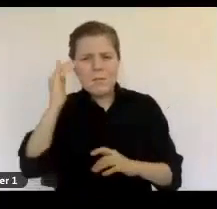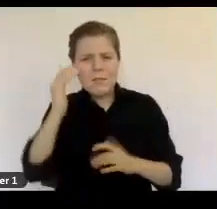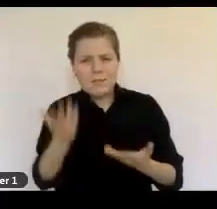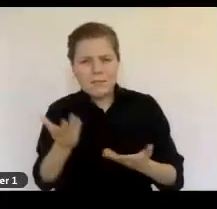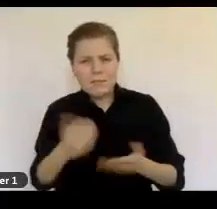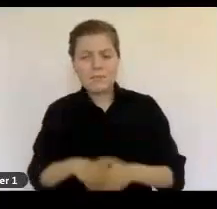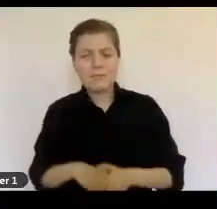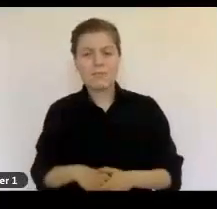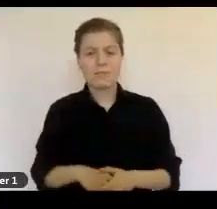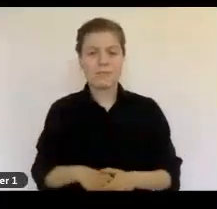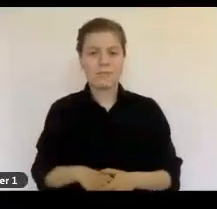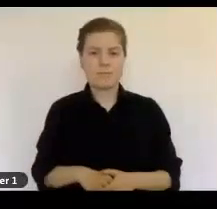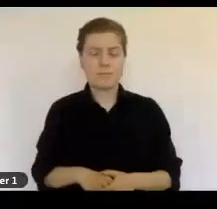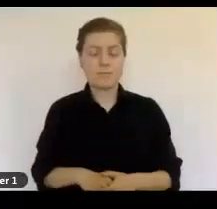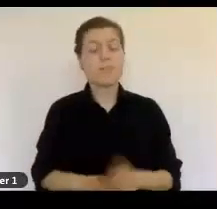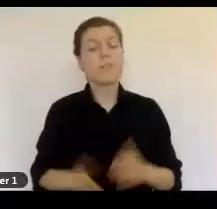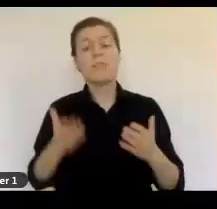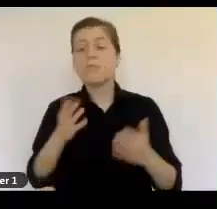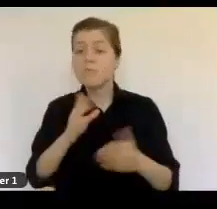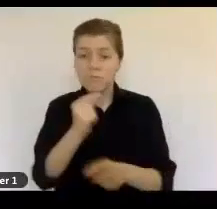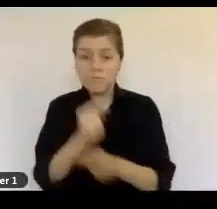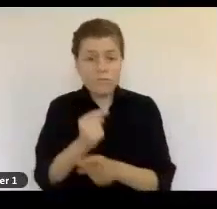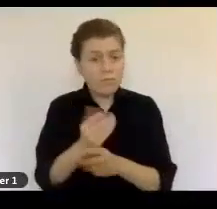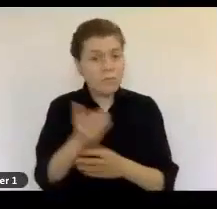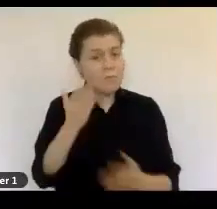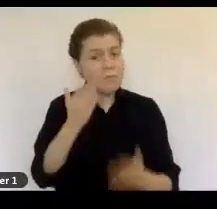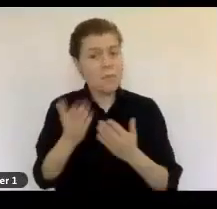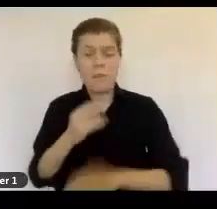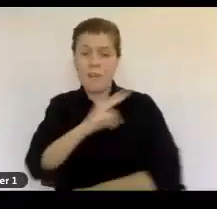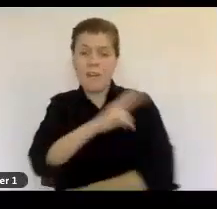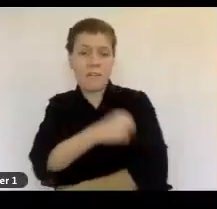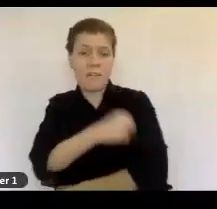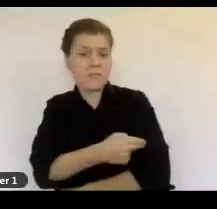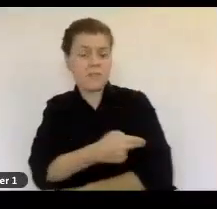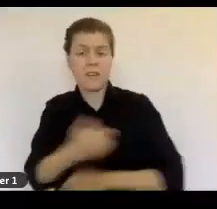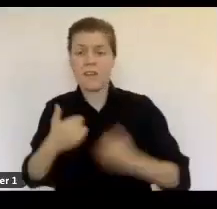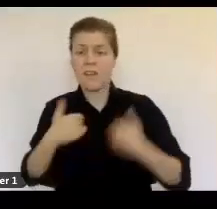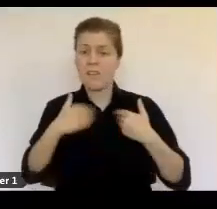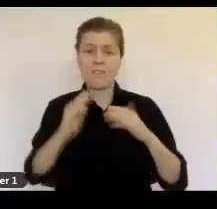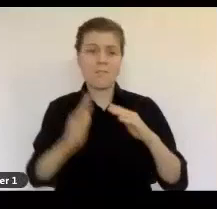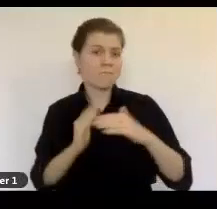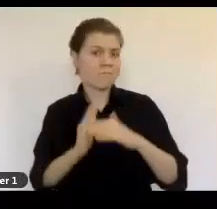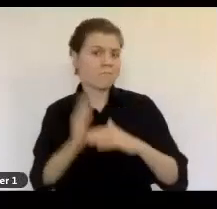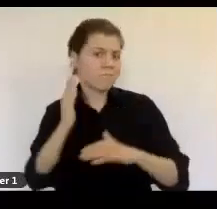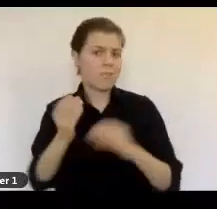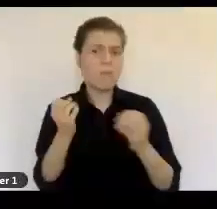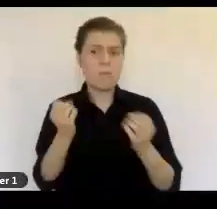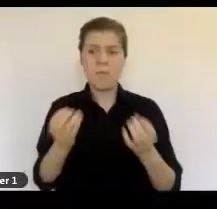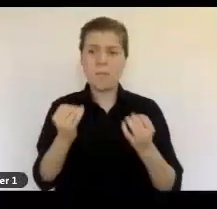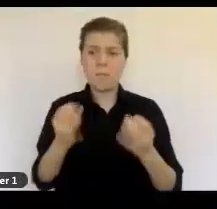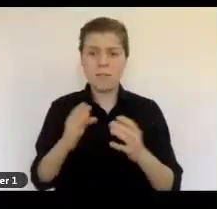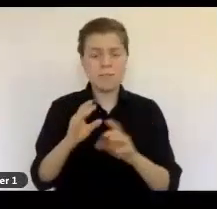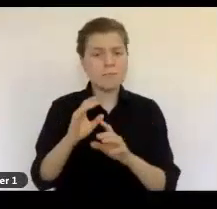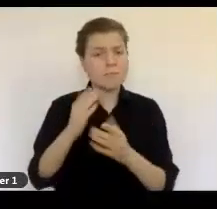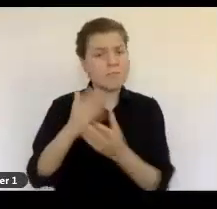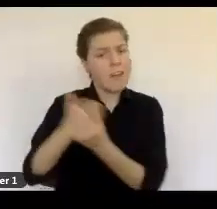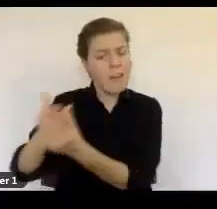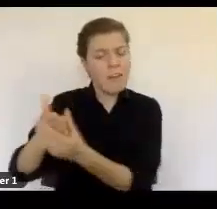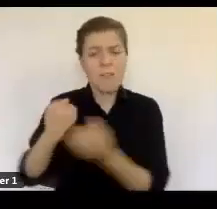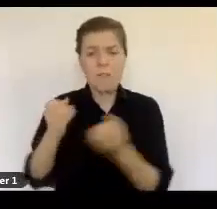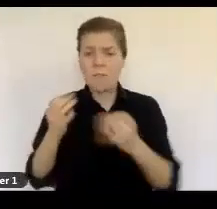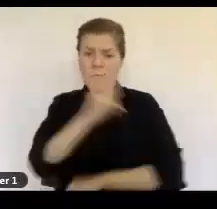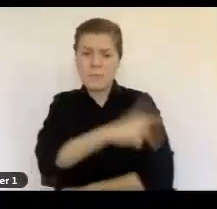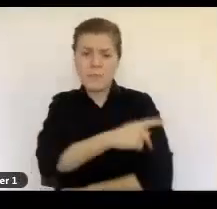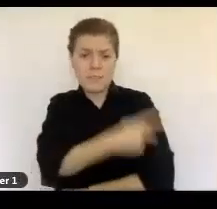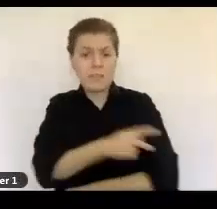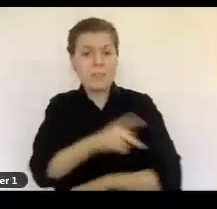rise to this scarcity. And I think we should do this. This is questioning. So a region might be overwhelmed by a surge of cases, and it's